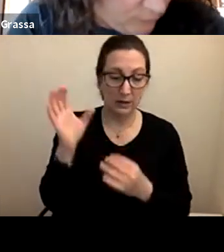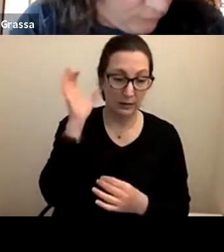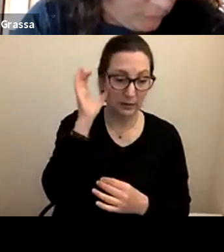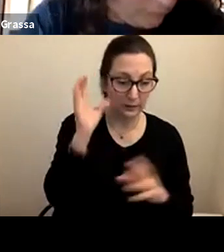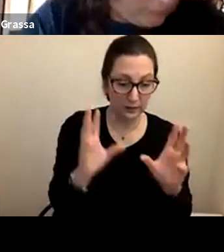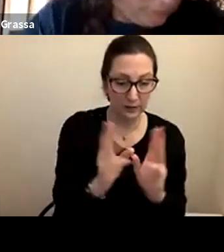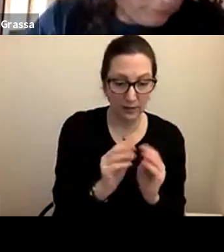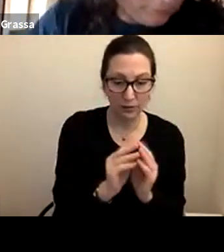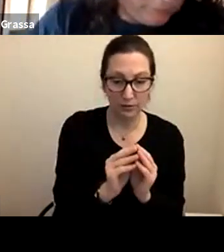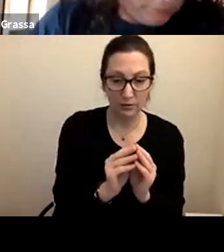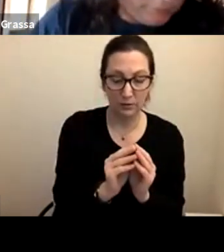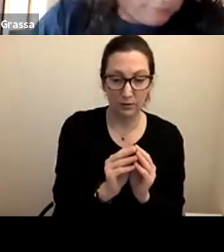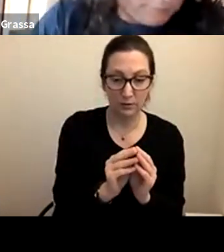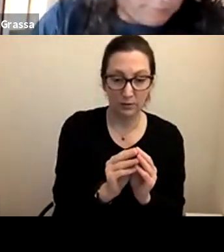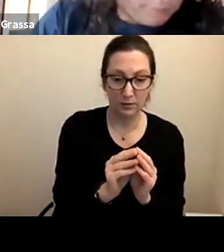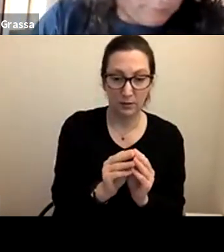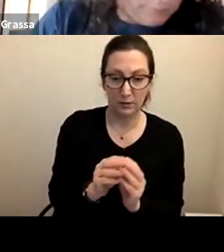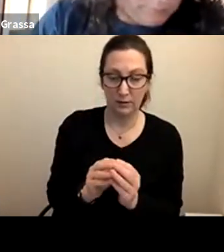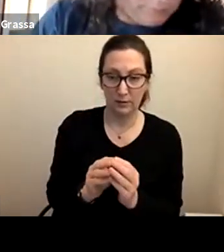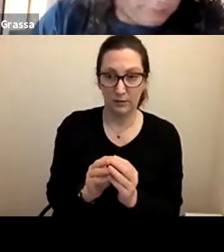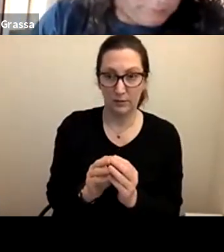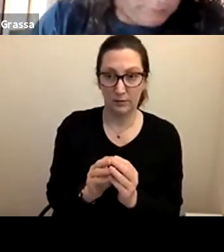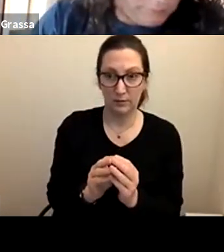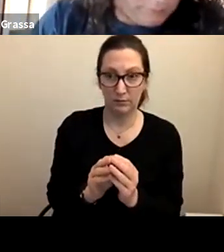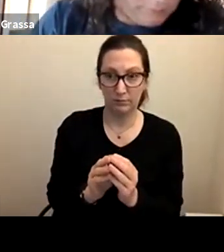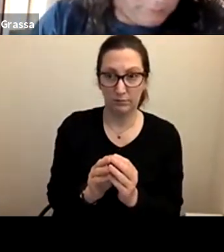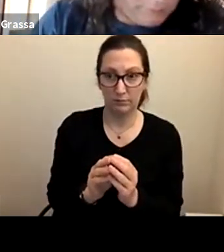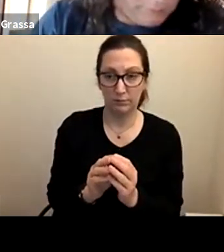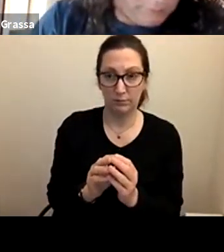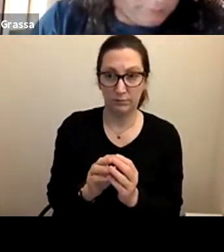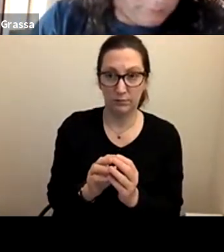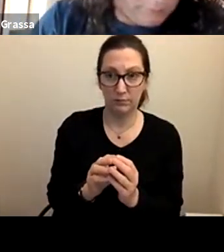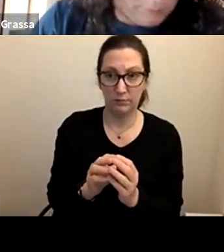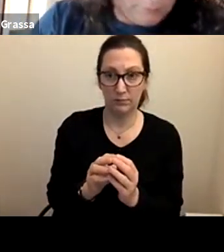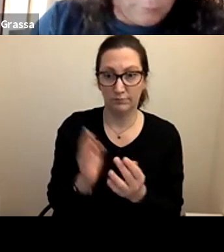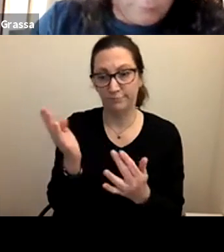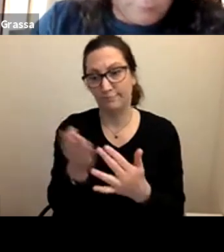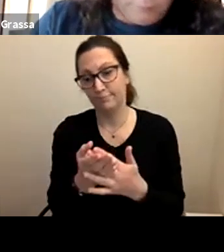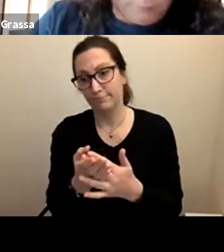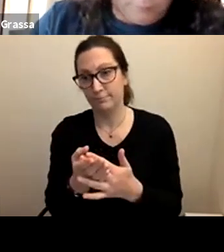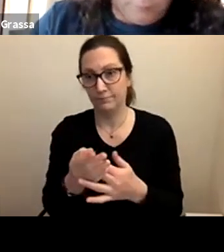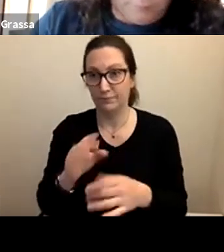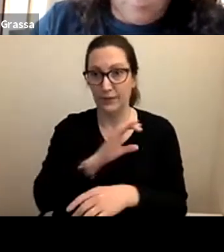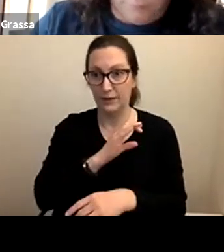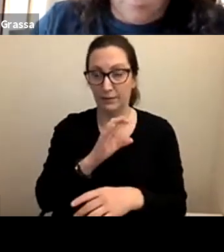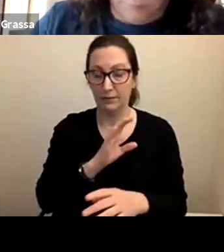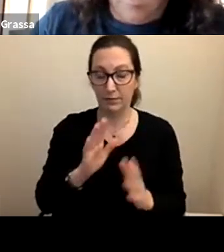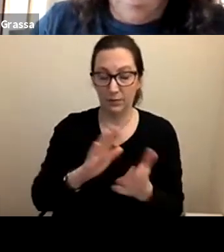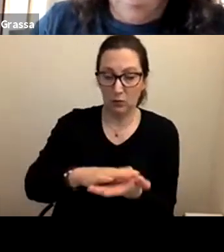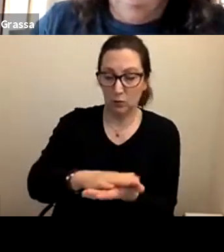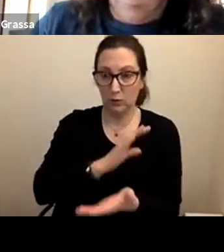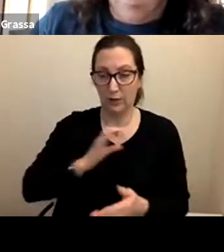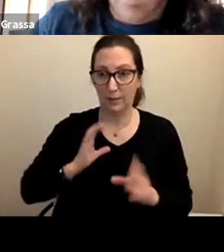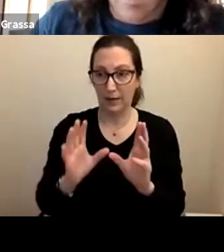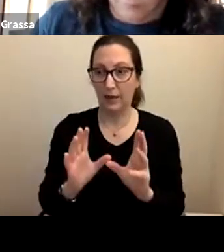meetings is something that, you know, we've talked about before. So I would